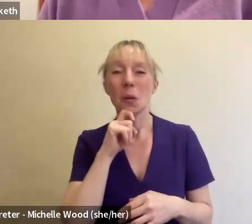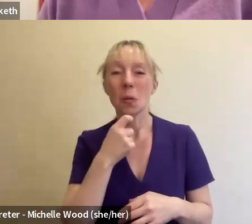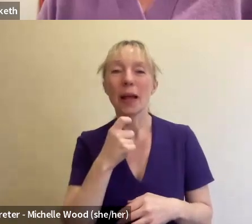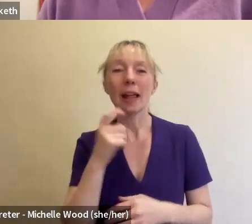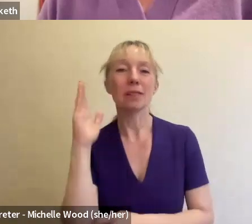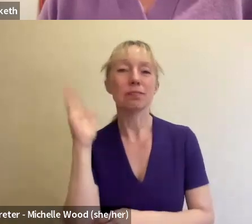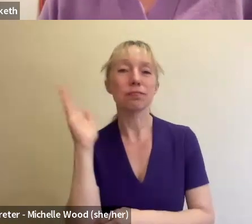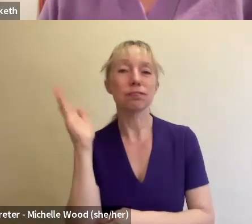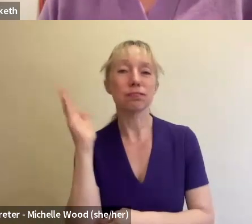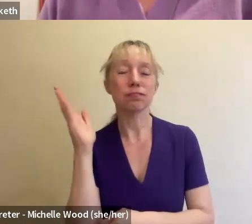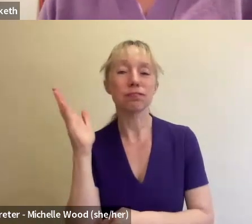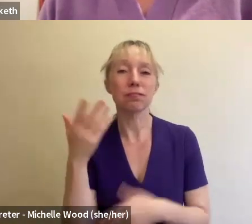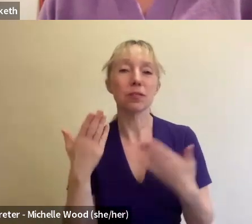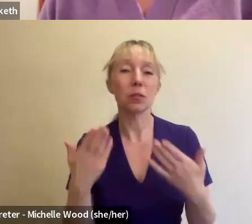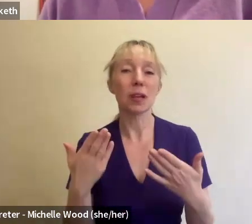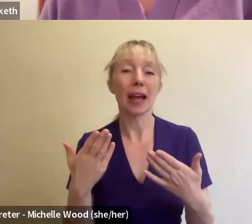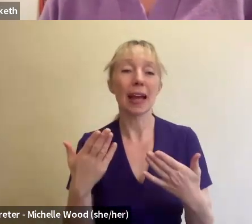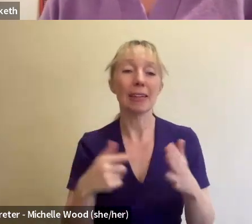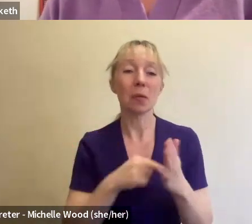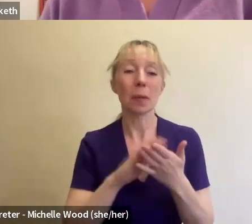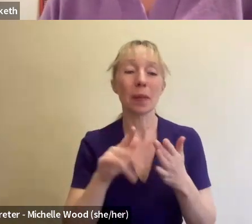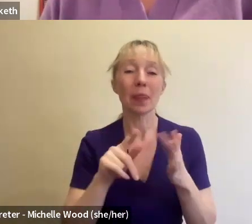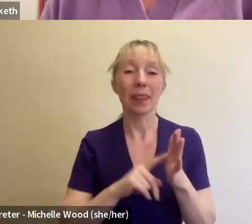readings today from both Thila